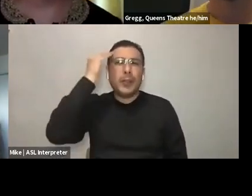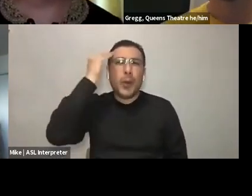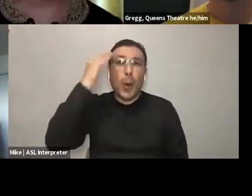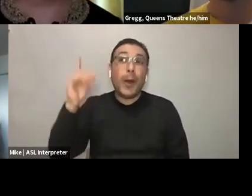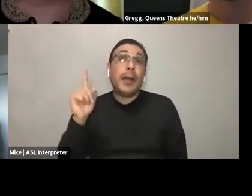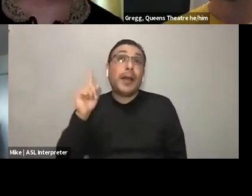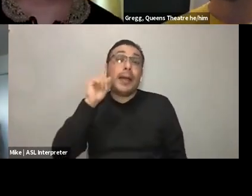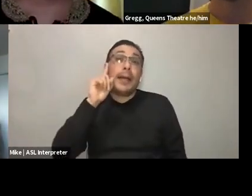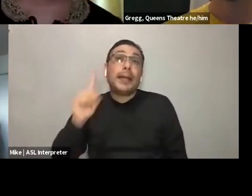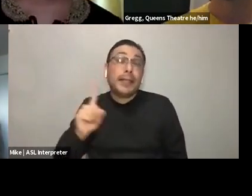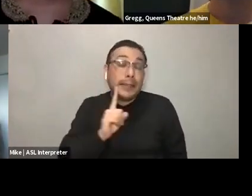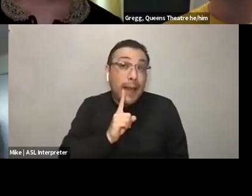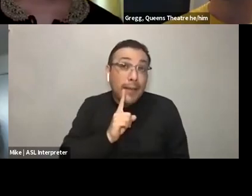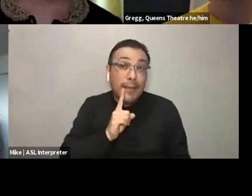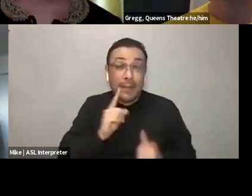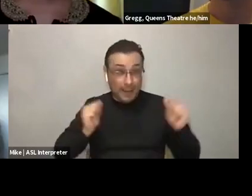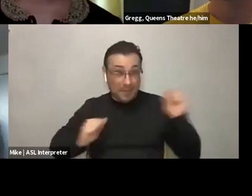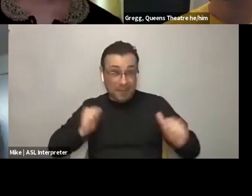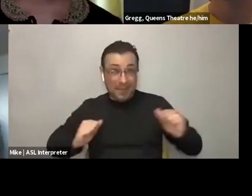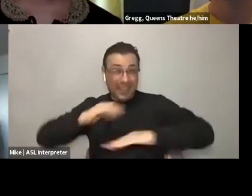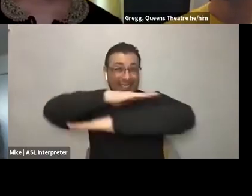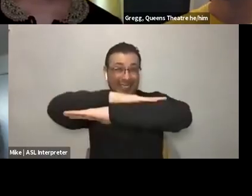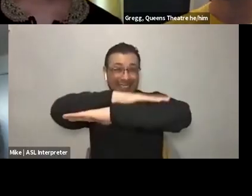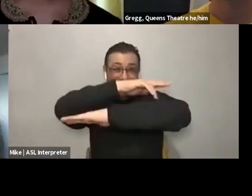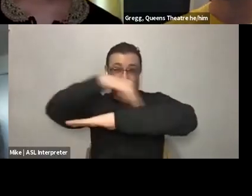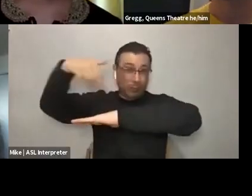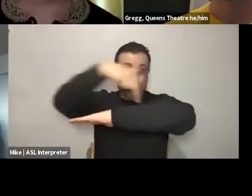says the dialogue, or is it normally just, um,